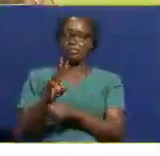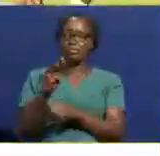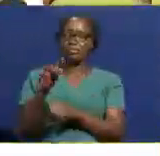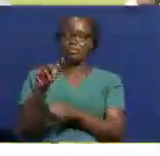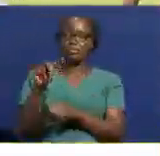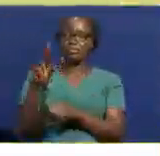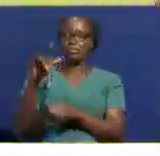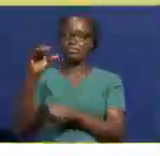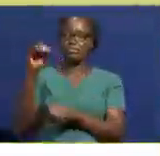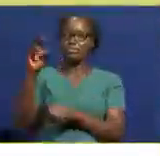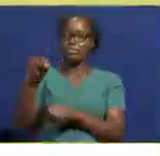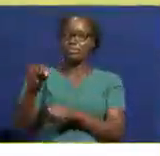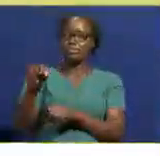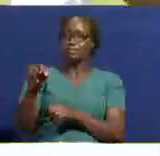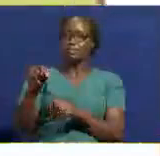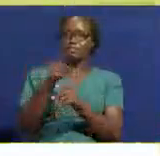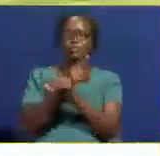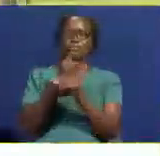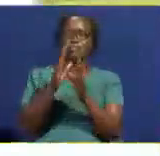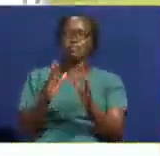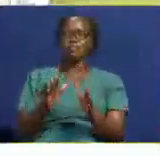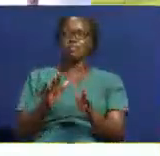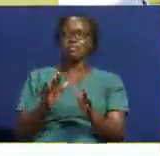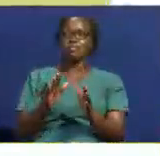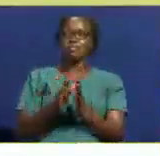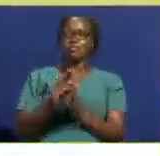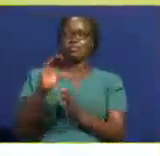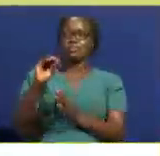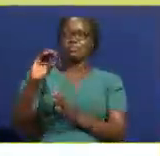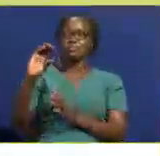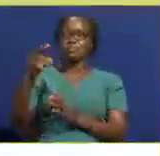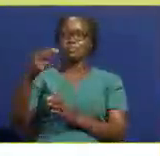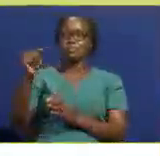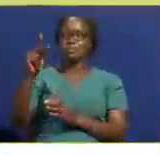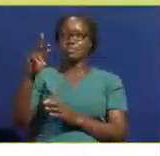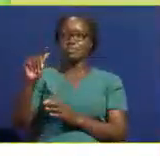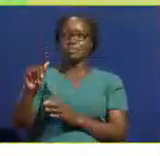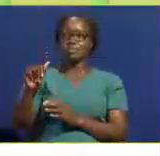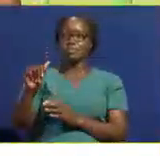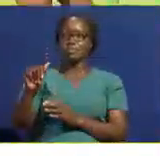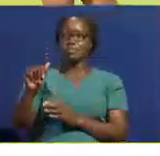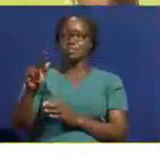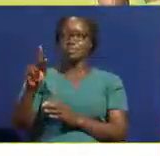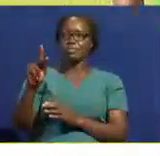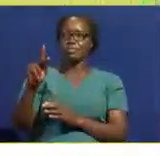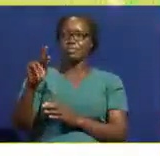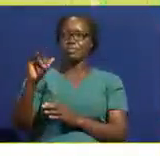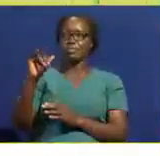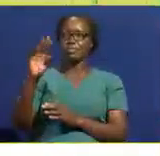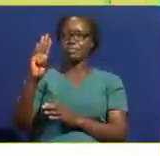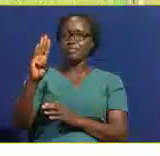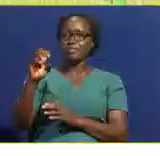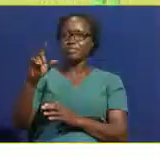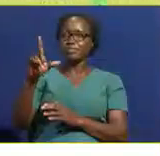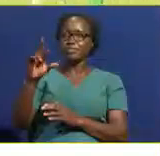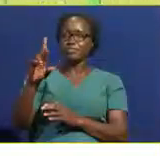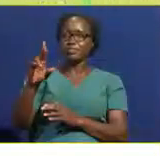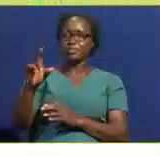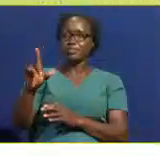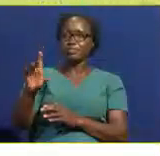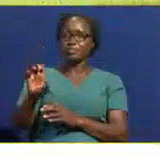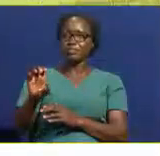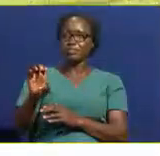Serenge, Jen Kweyu, defenders Elizabeth Ochaka, Kimberly Akinyi, midfielders Velma War, Halima